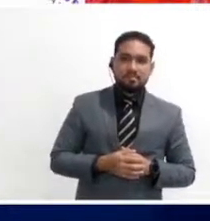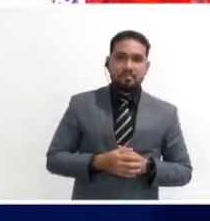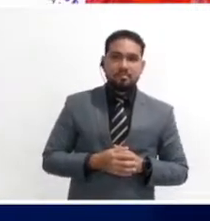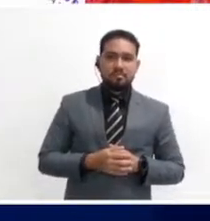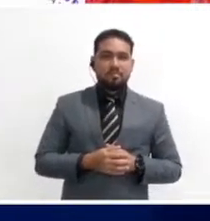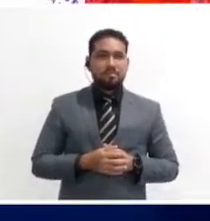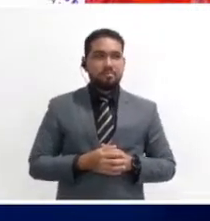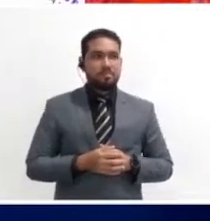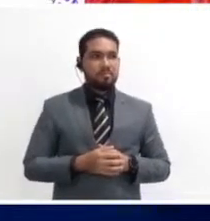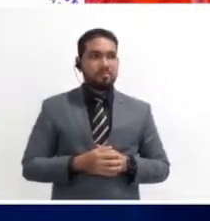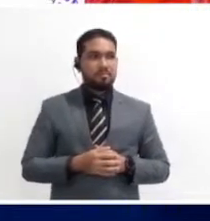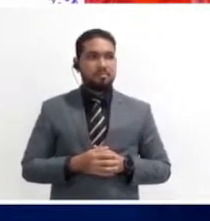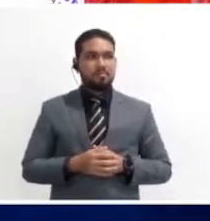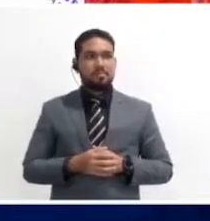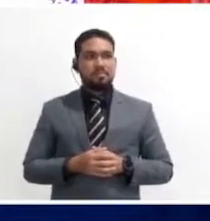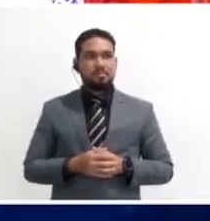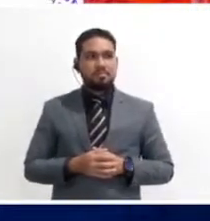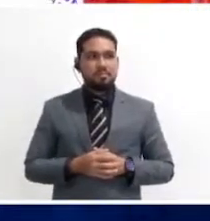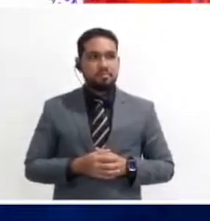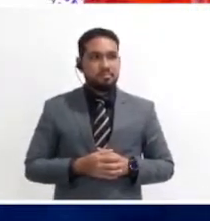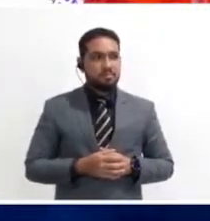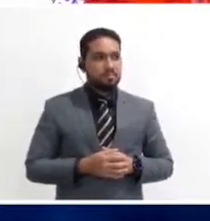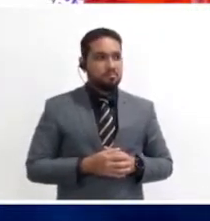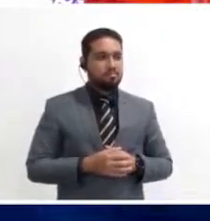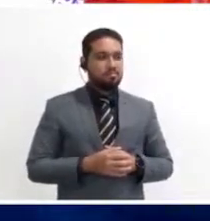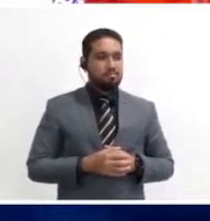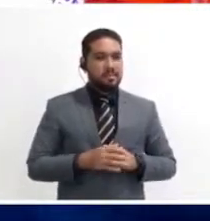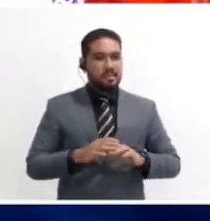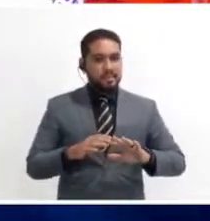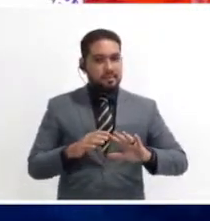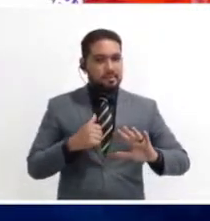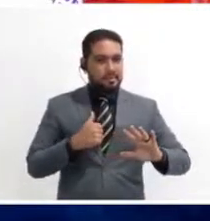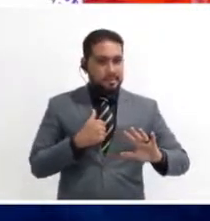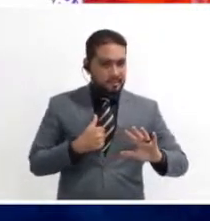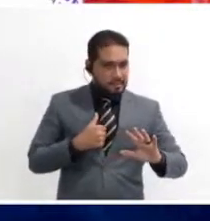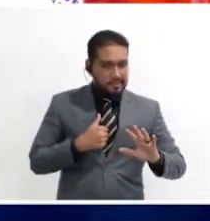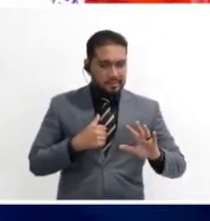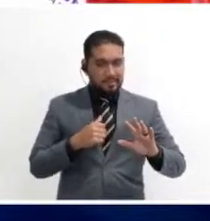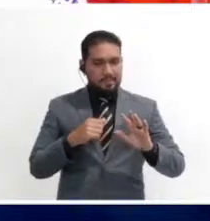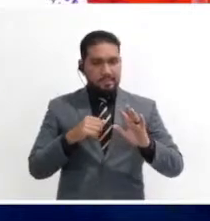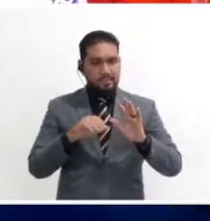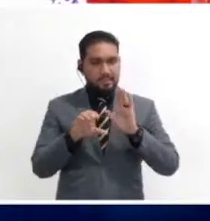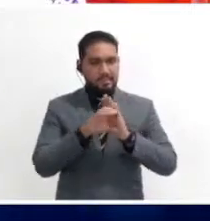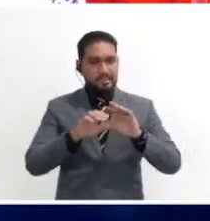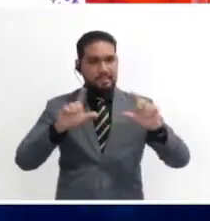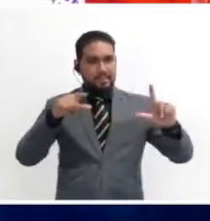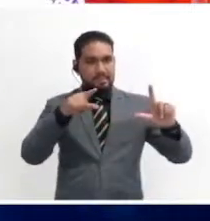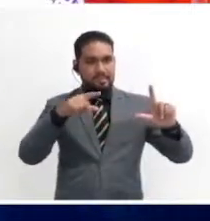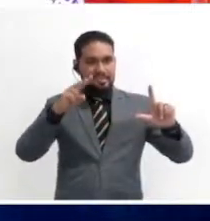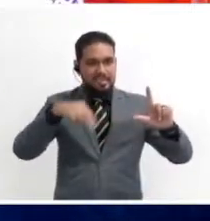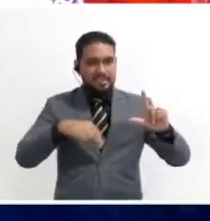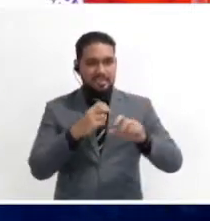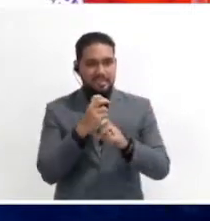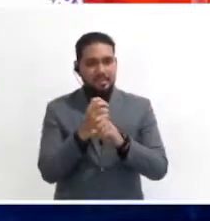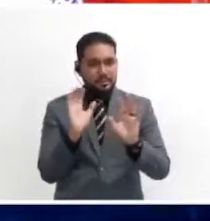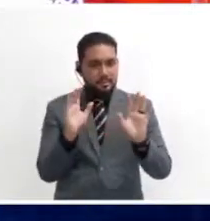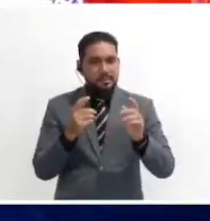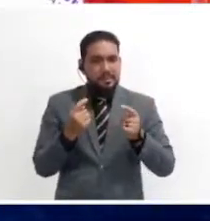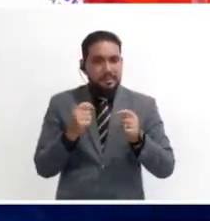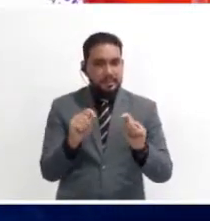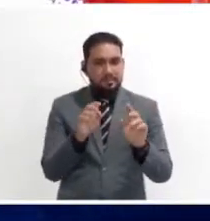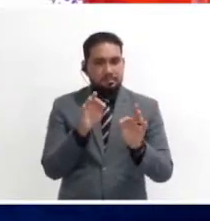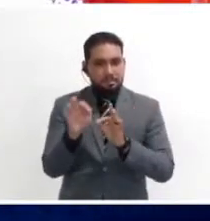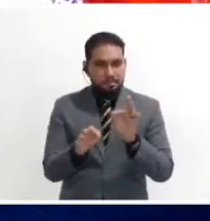I'm sorry, this chart's probably a little hard for you to read, but essentially what this is saying is that for data centers, which